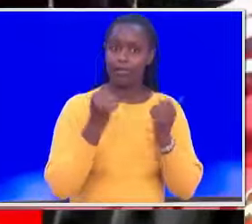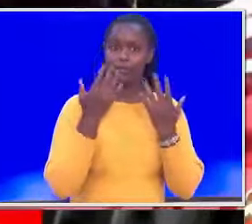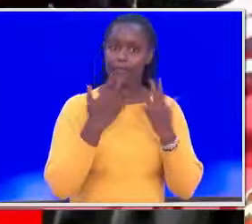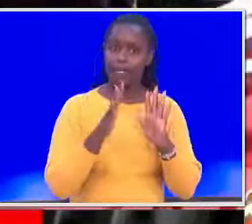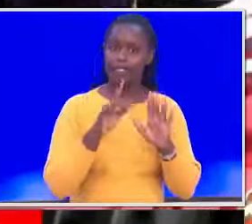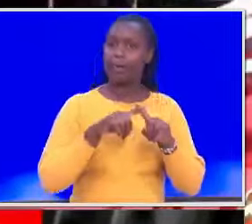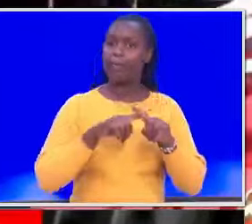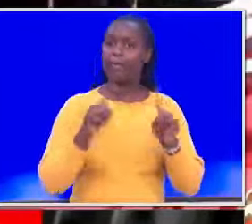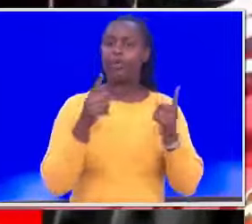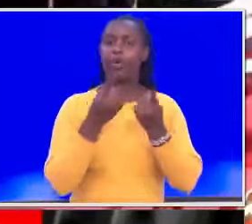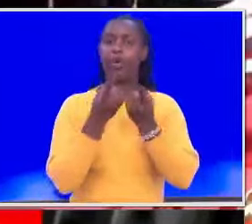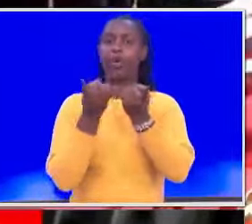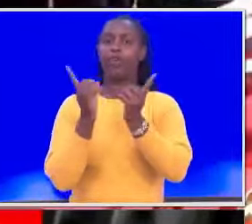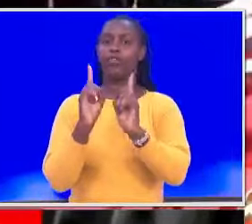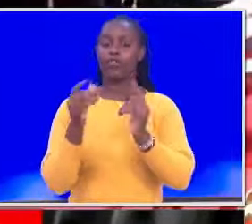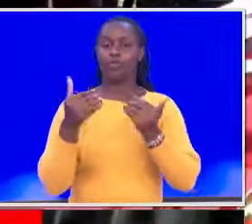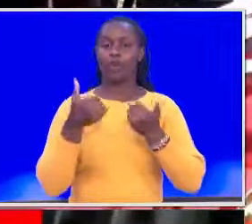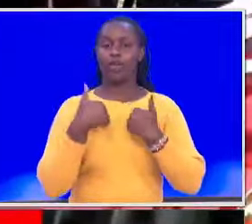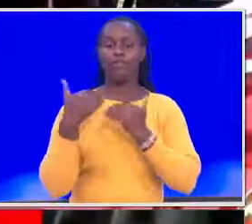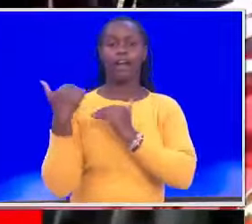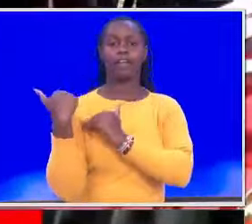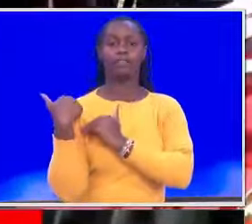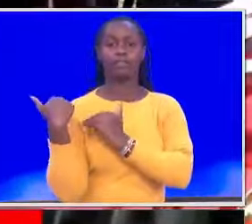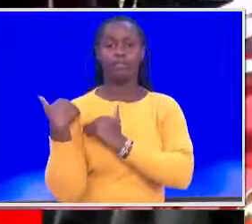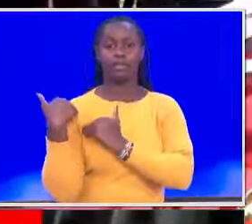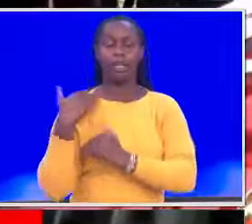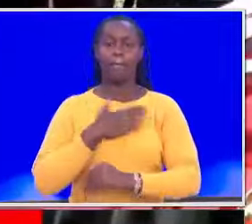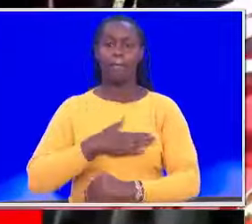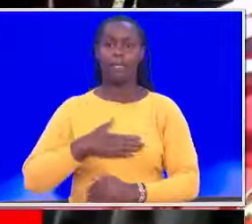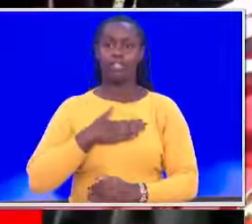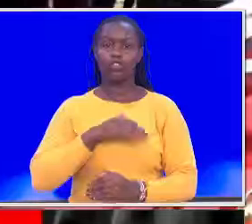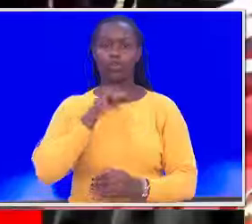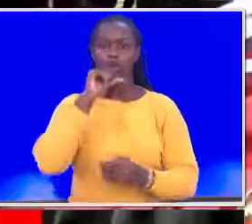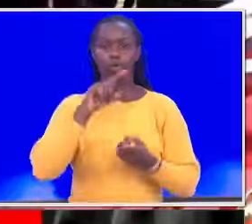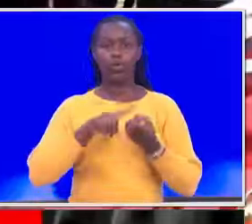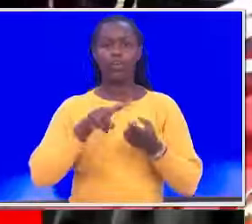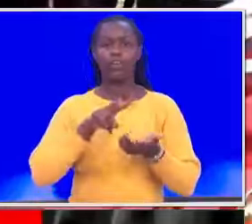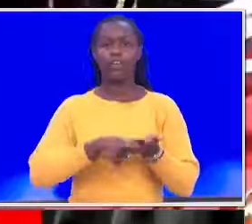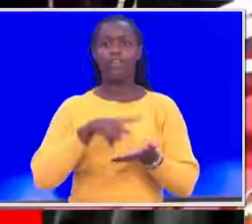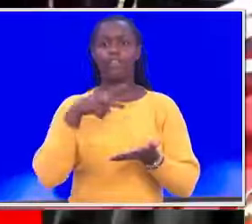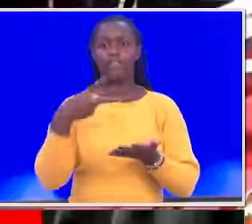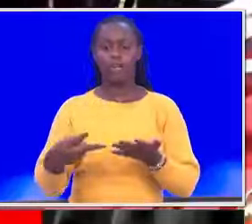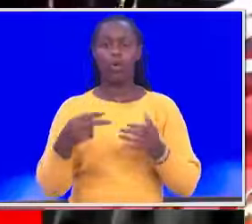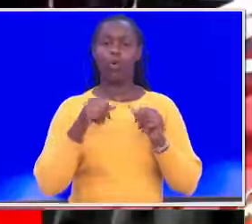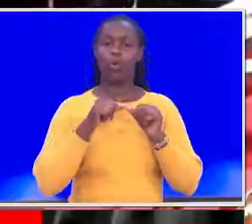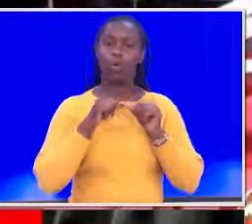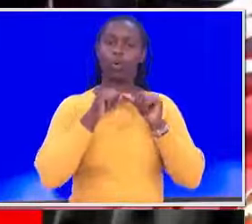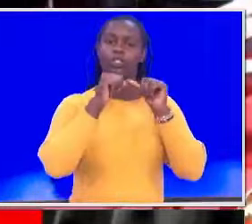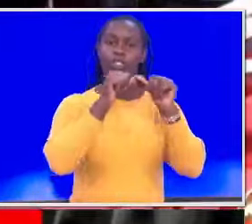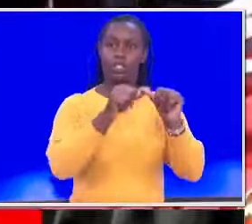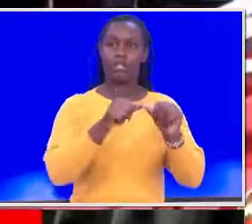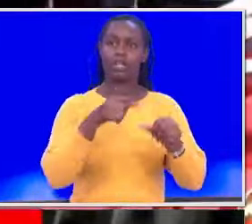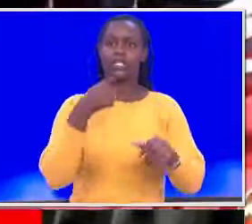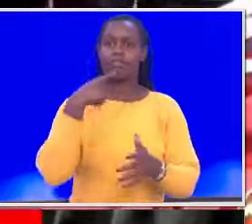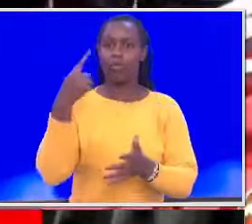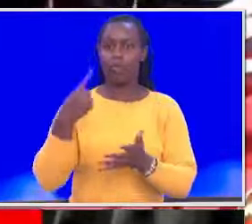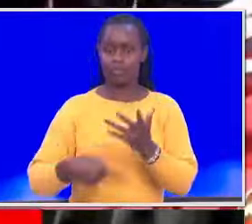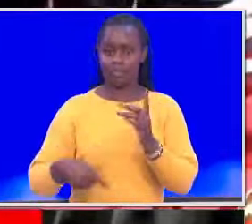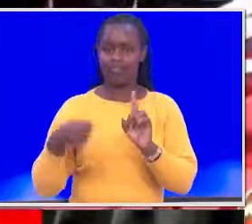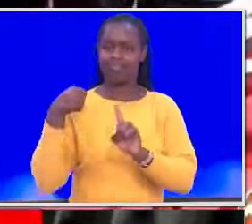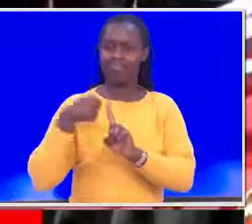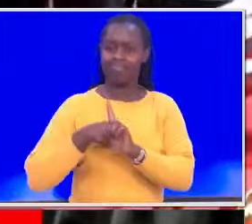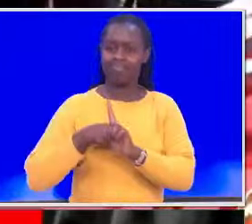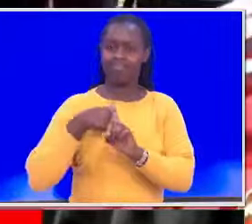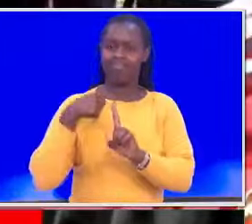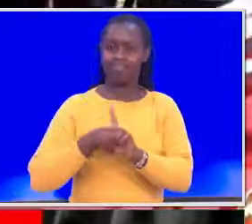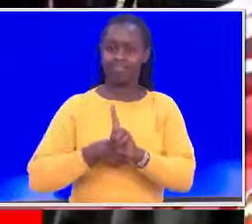you now have a responsibility. Musiangushe hiyo click, wekeni tu. And he always used to say, kazana,